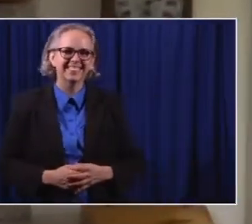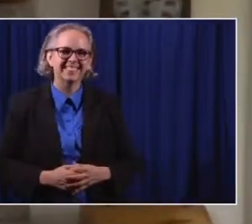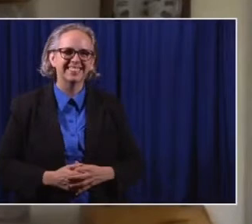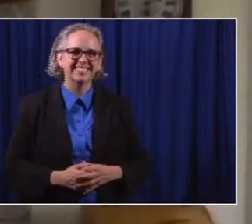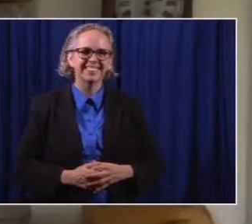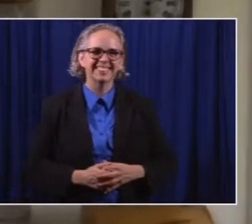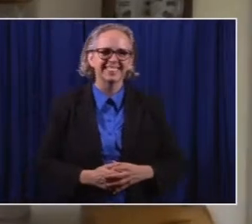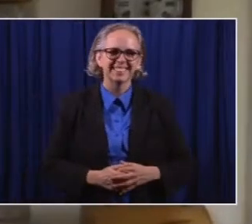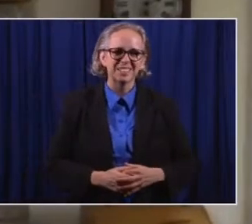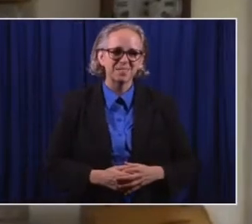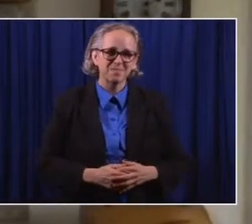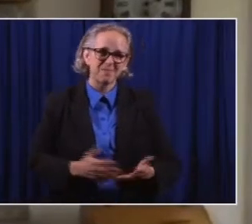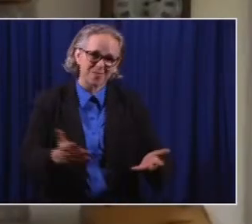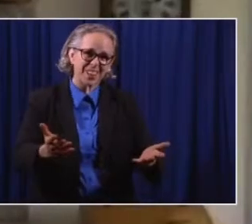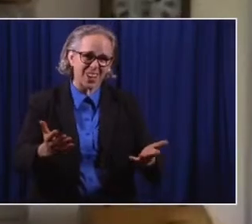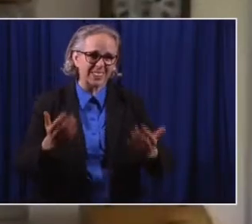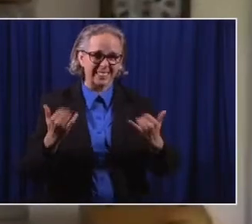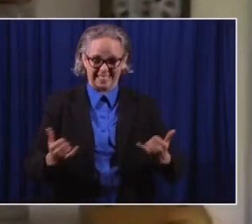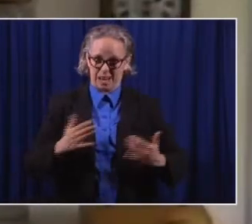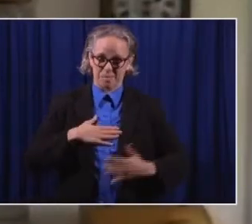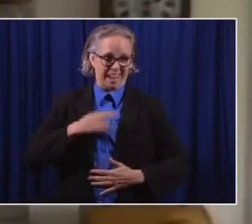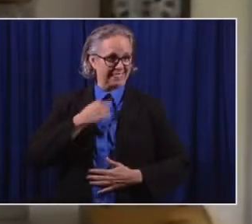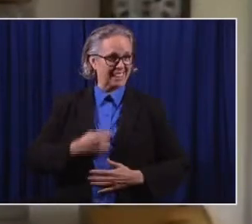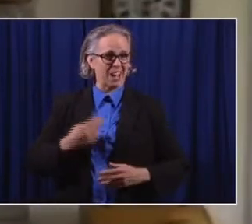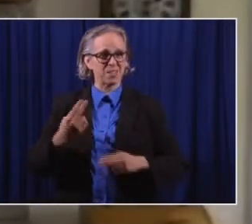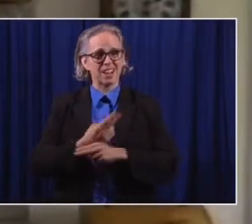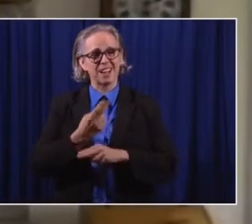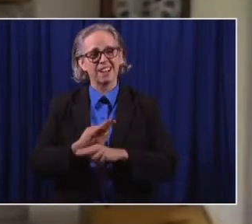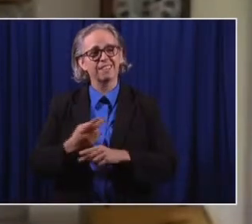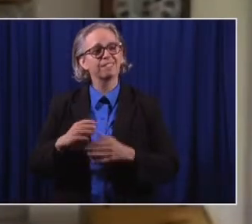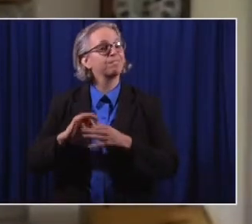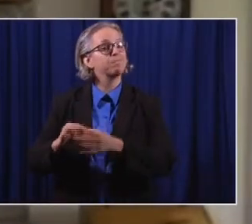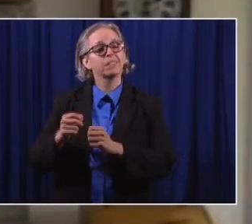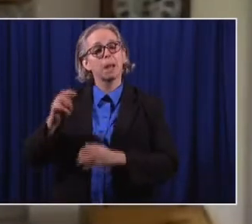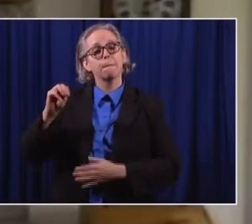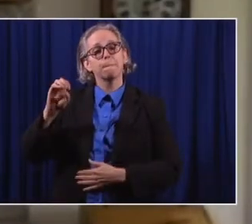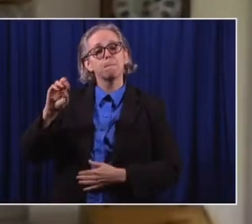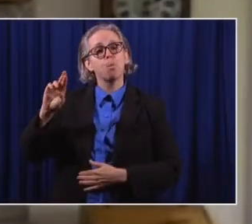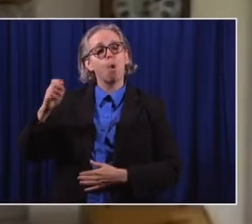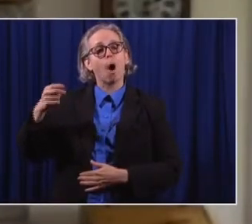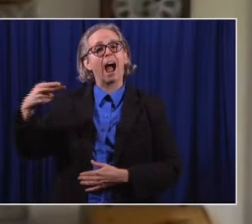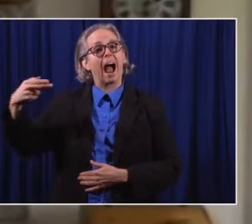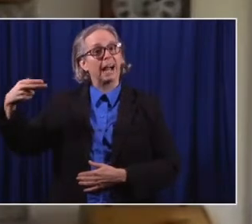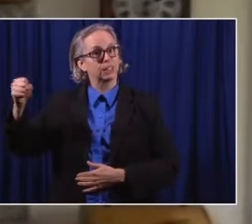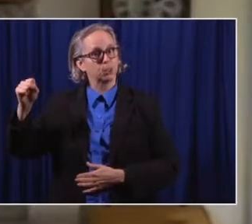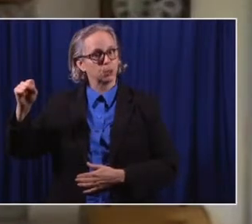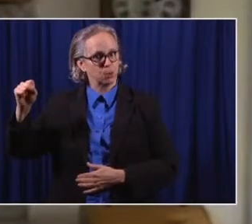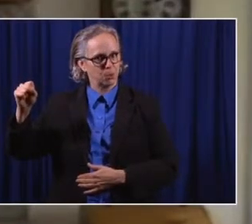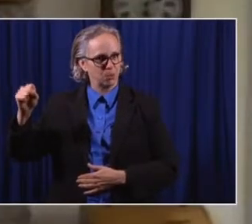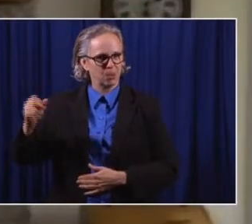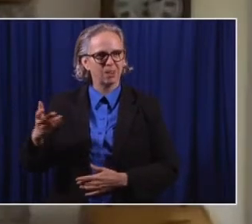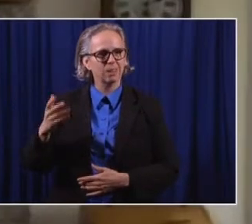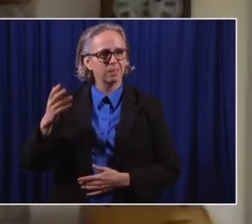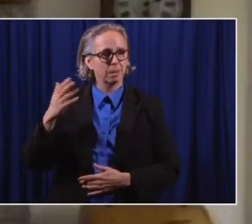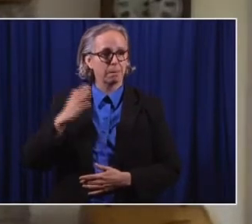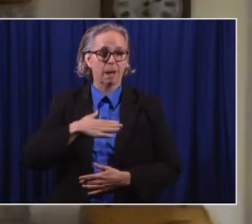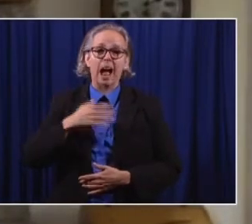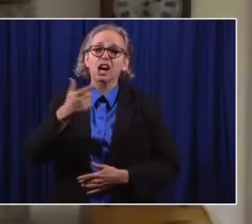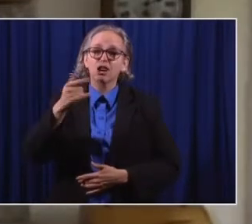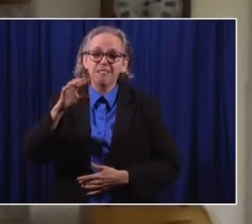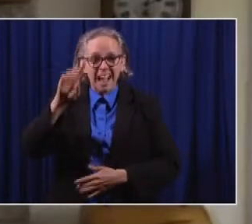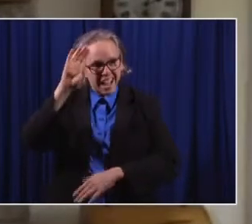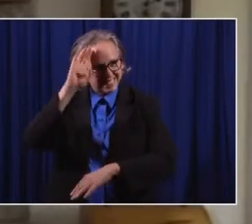Today I'm wearing a Moeller High School tie. Our grandson Matthew went to Moeller, but that's not why I'm wearing it